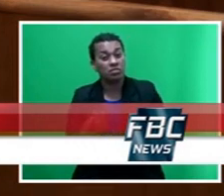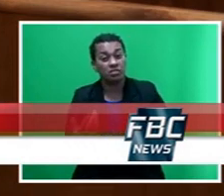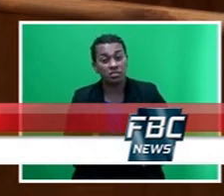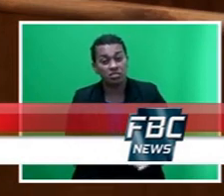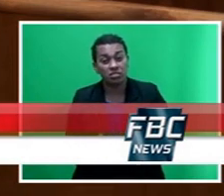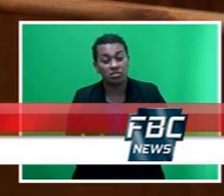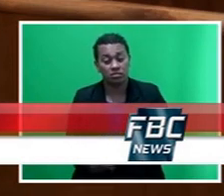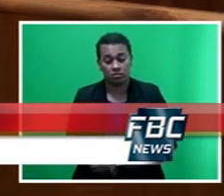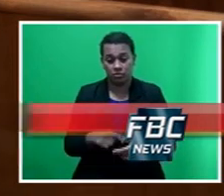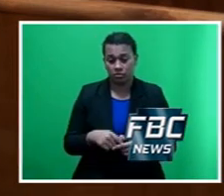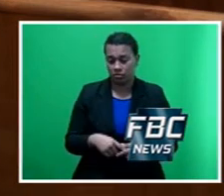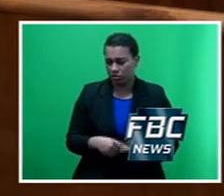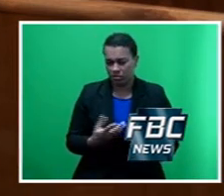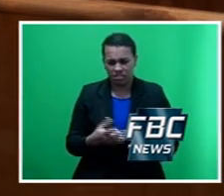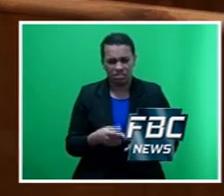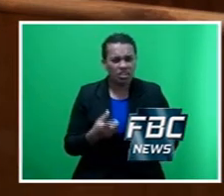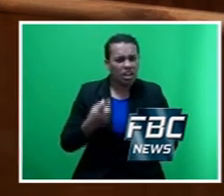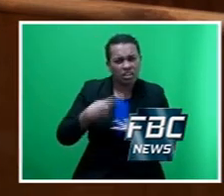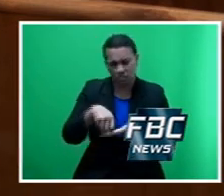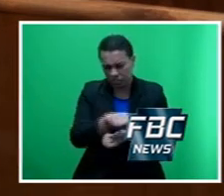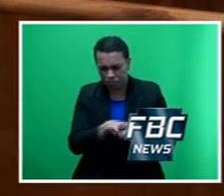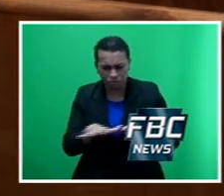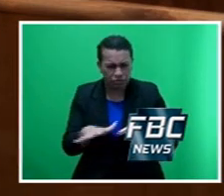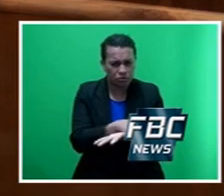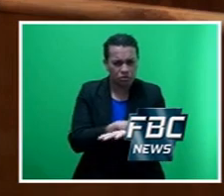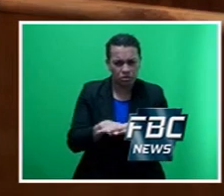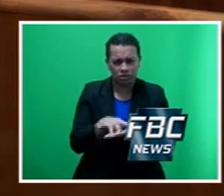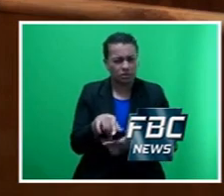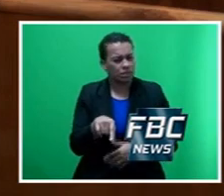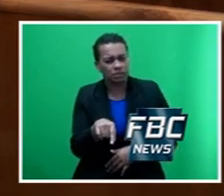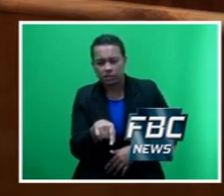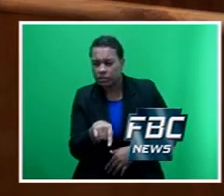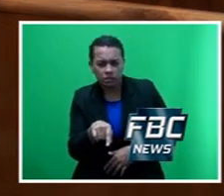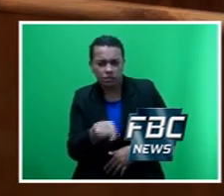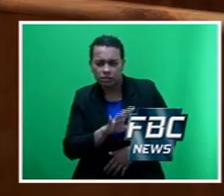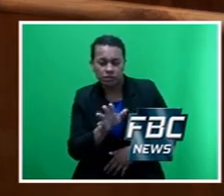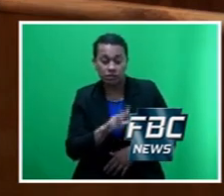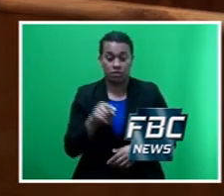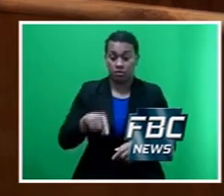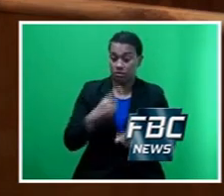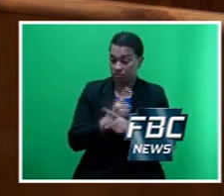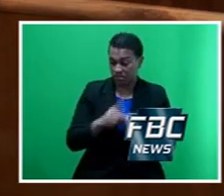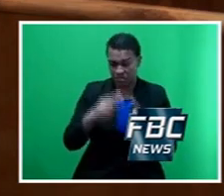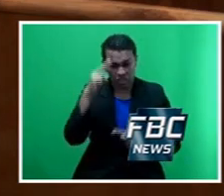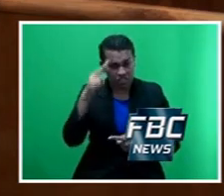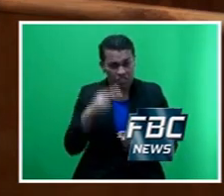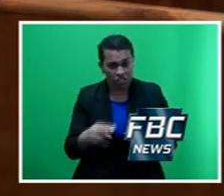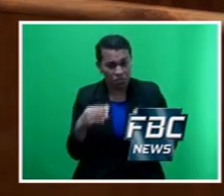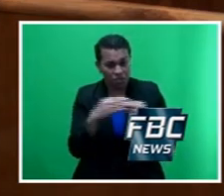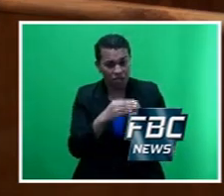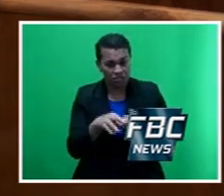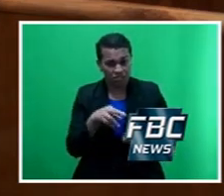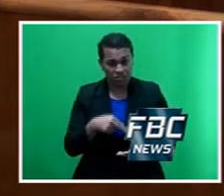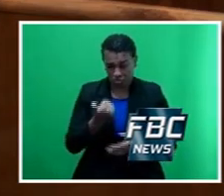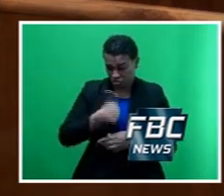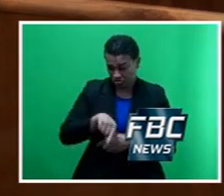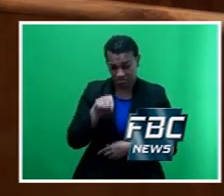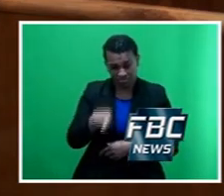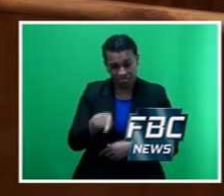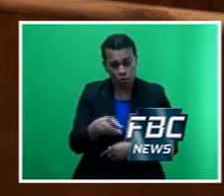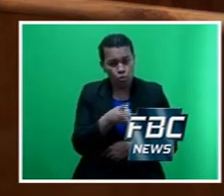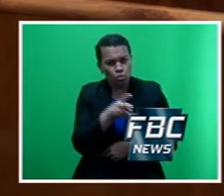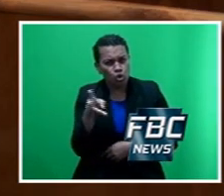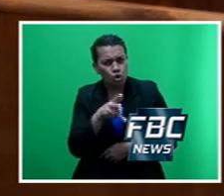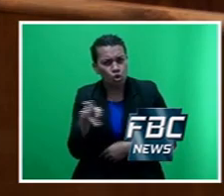the manipulation that caused the demise of the National Bank of Fiji. So use of these words align themselves to his